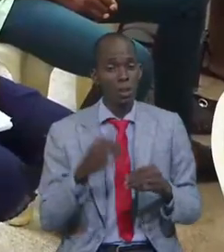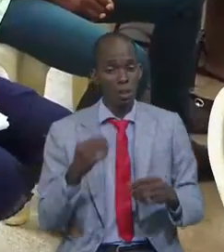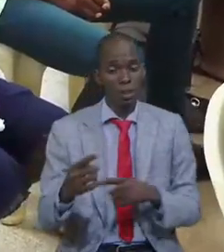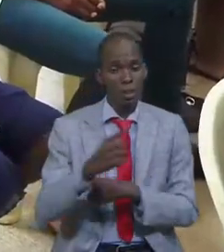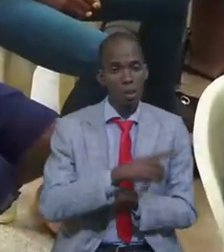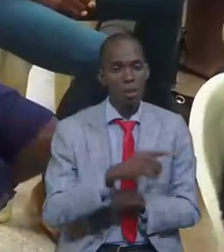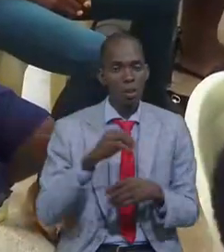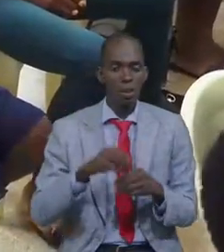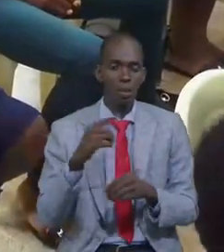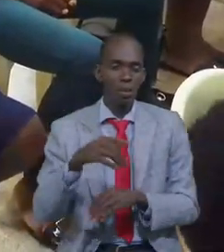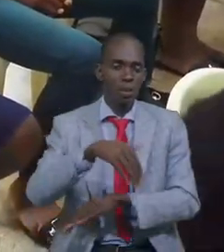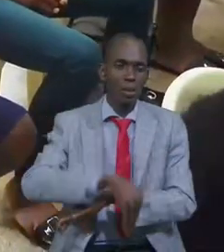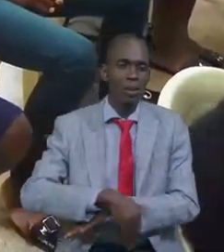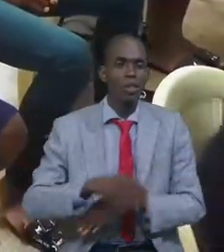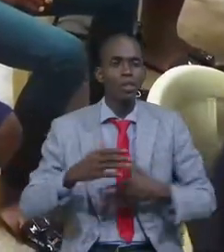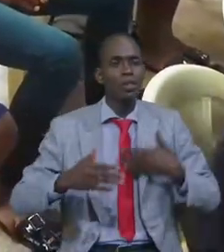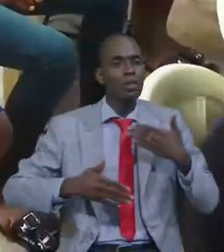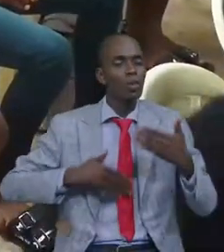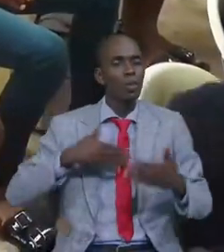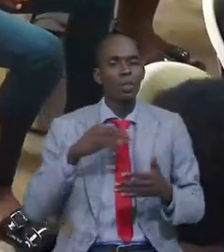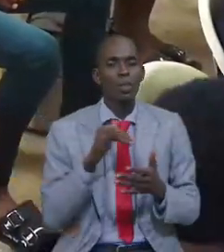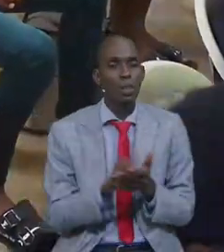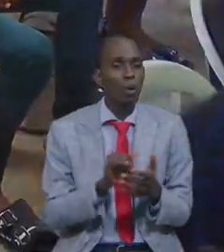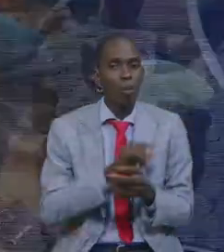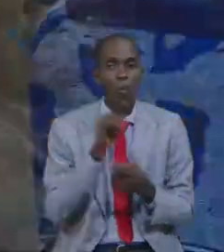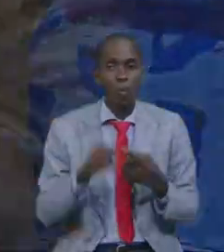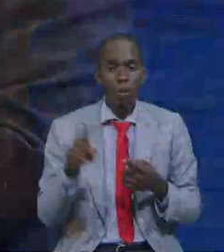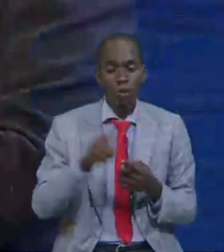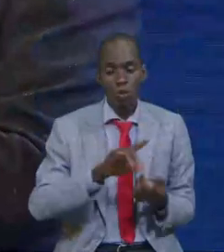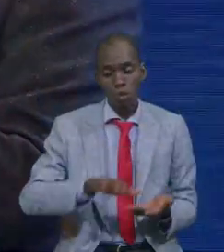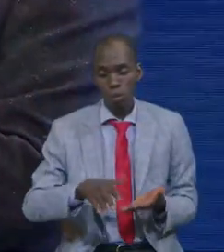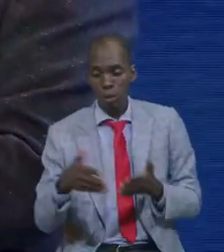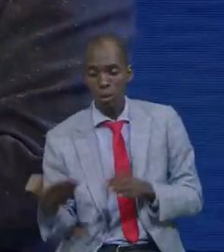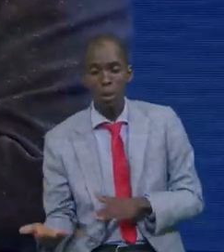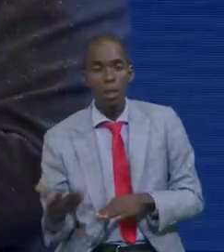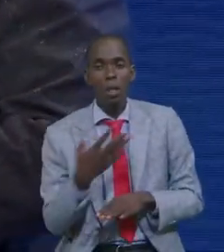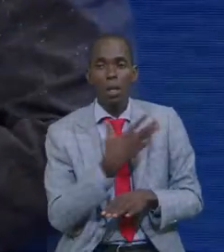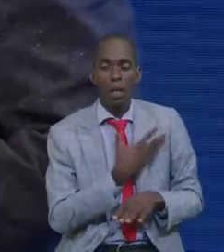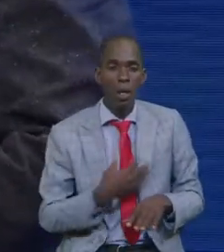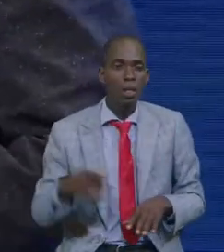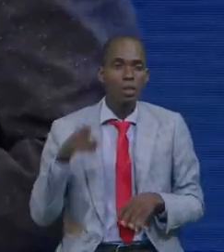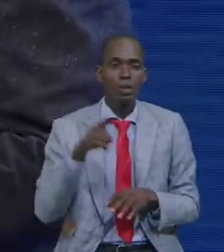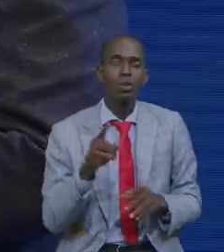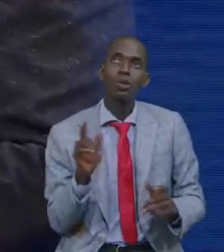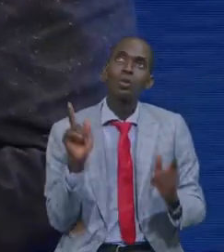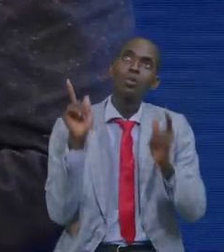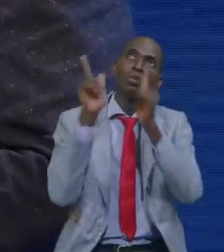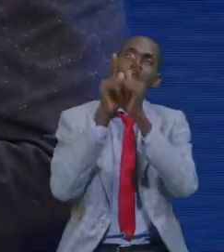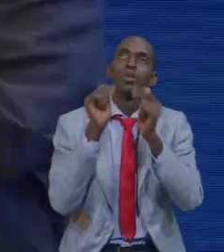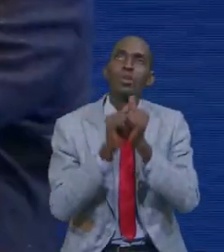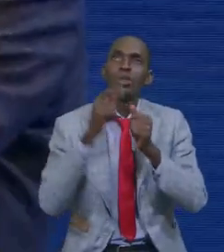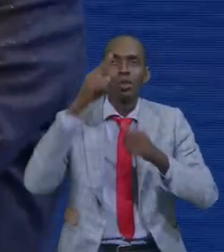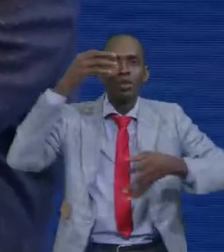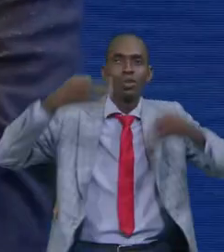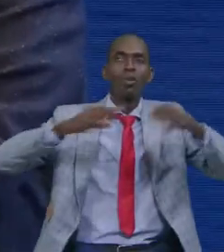joy in the night. Joy that when you leave this world and you meet the judge of the whole